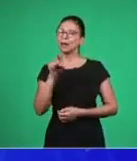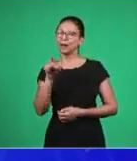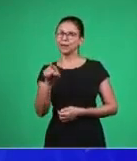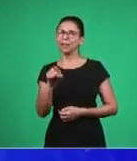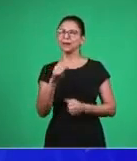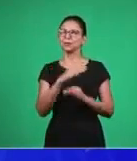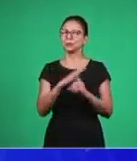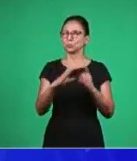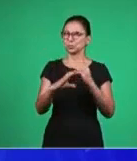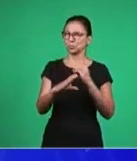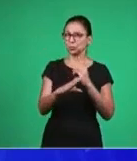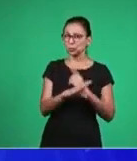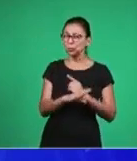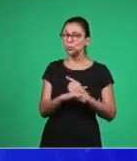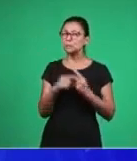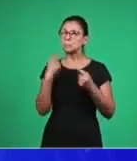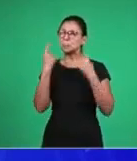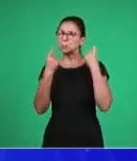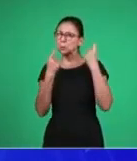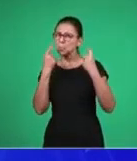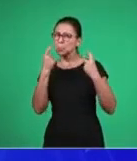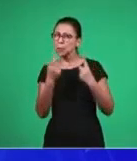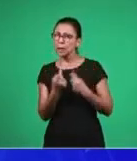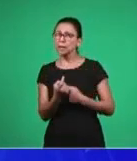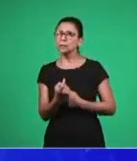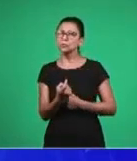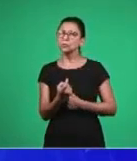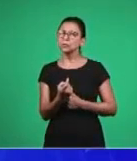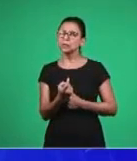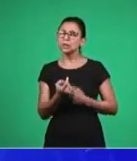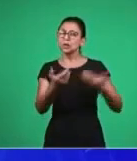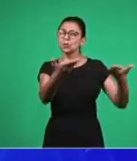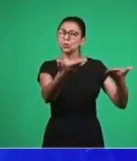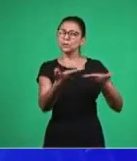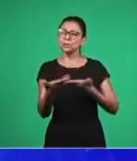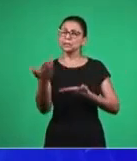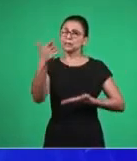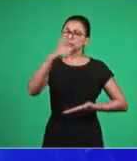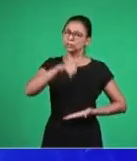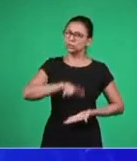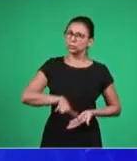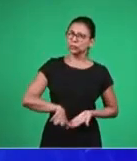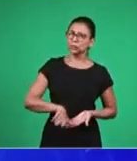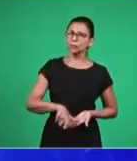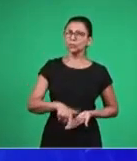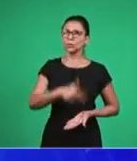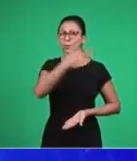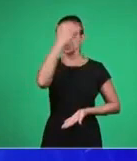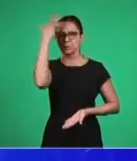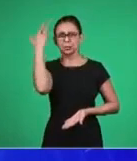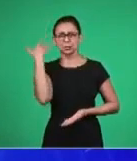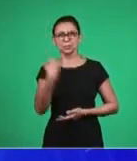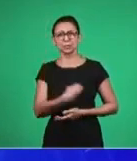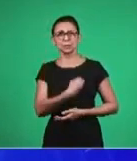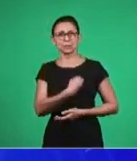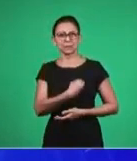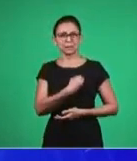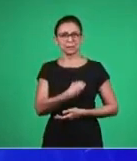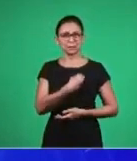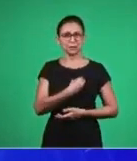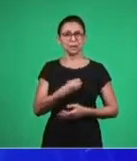Also, the brethren had the people that were there. They invited the people who were